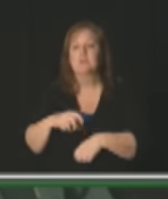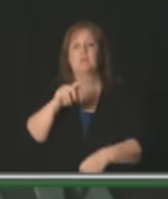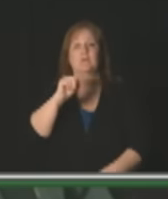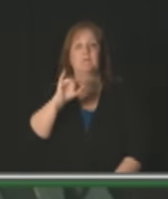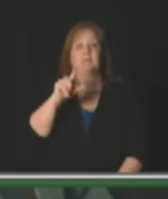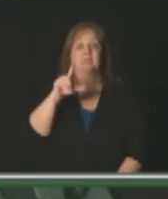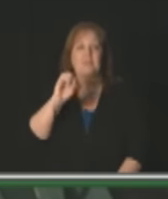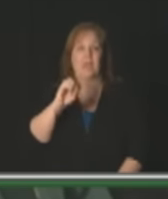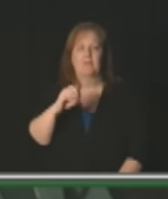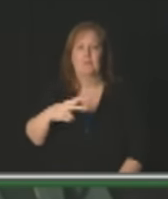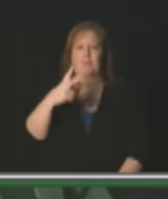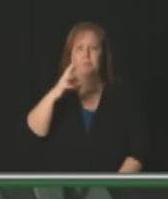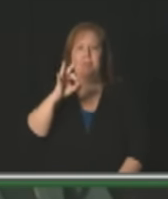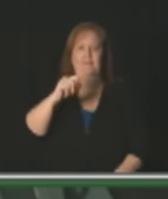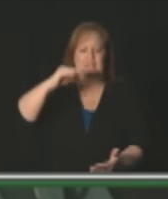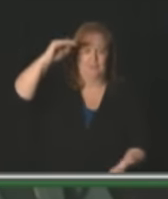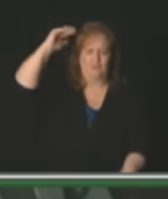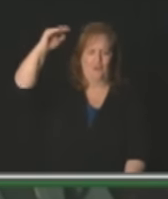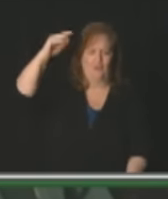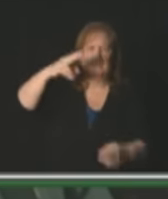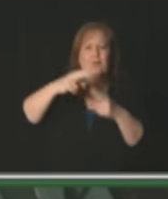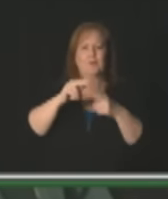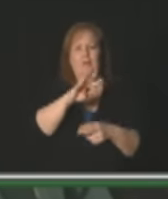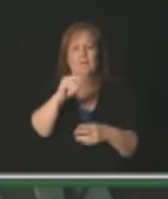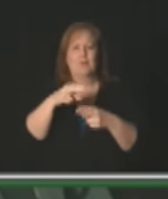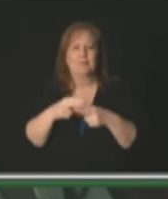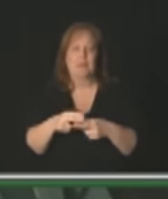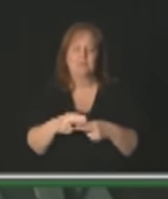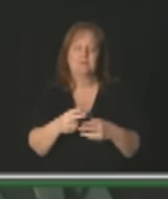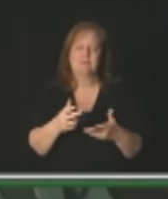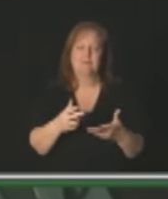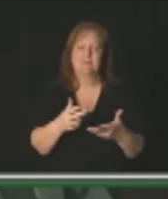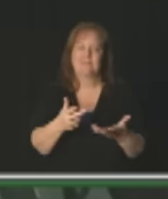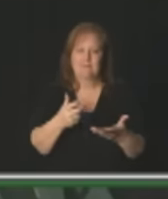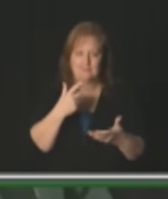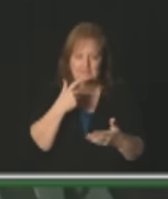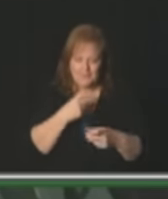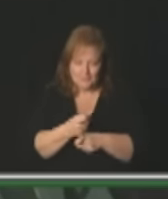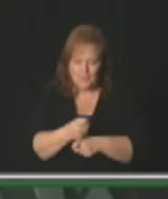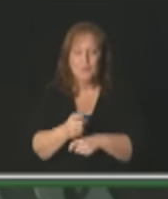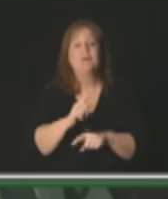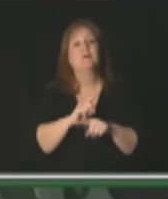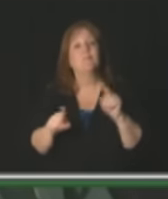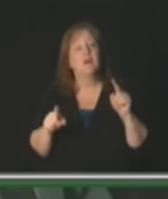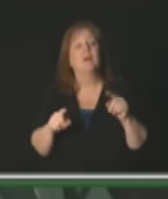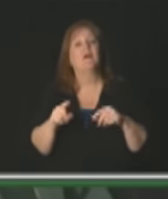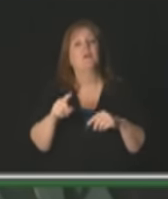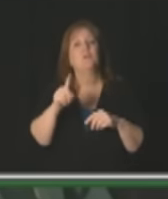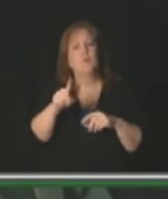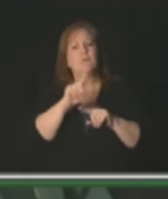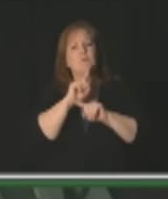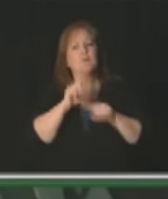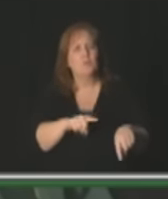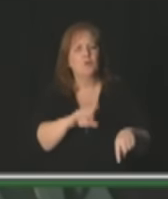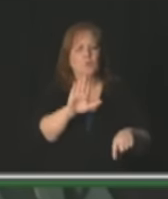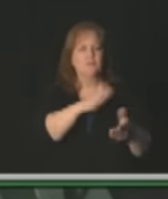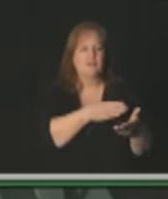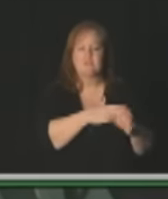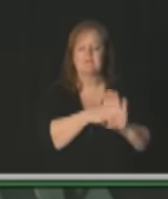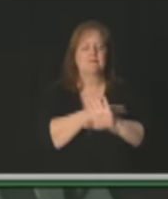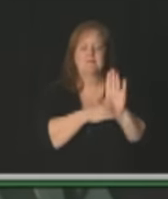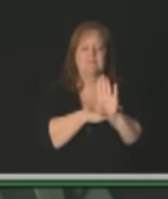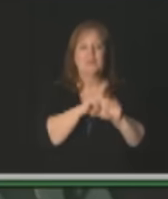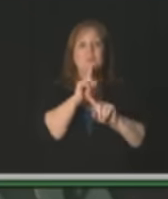tall and weighed 40 pounds. So there's a little bit of a joke there in the song. But as scientists, you need to report